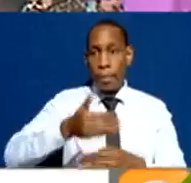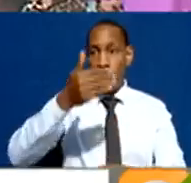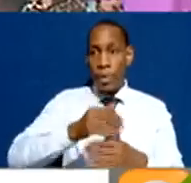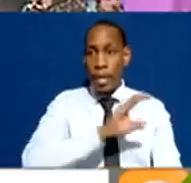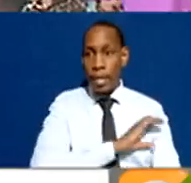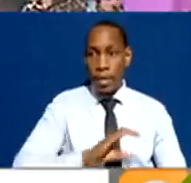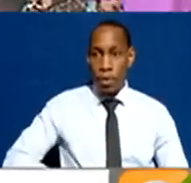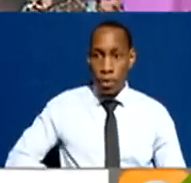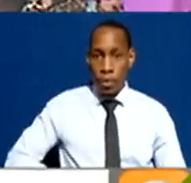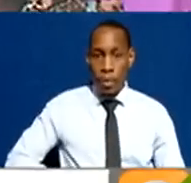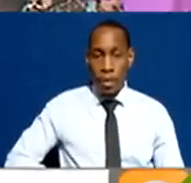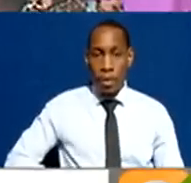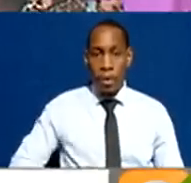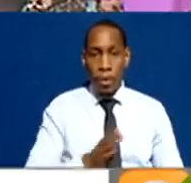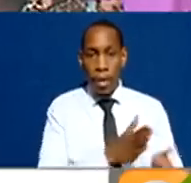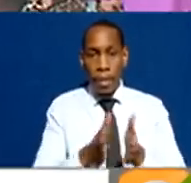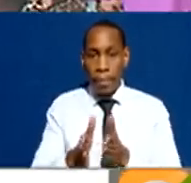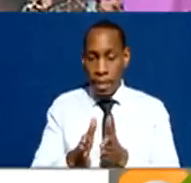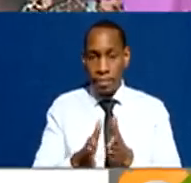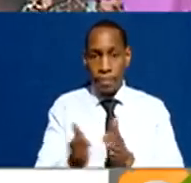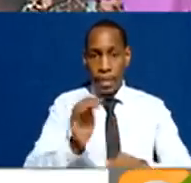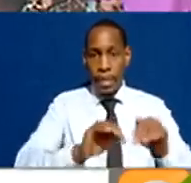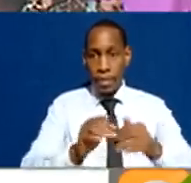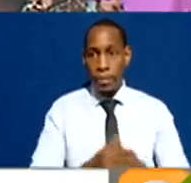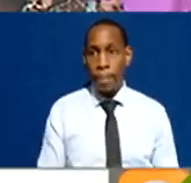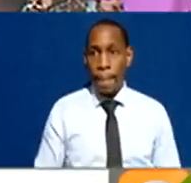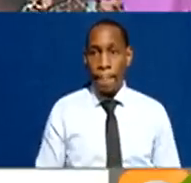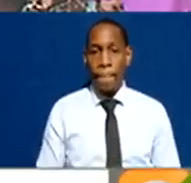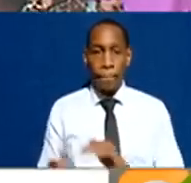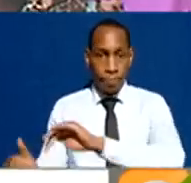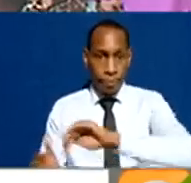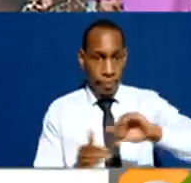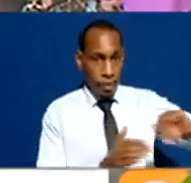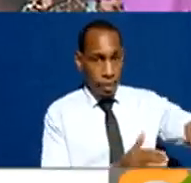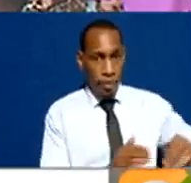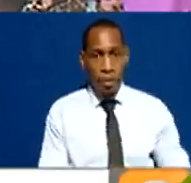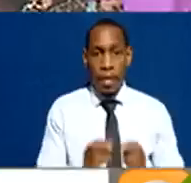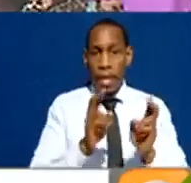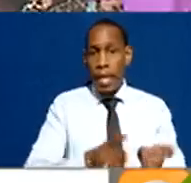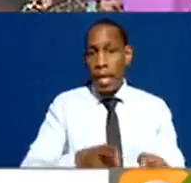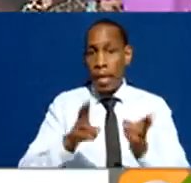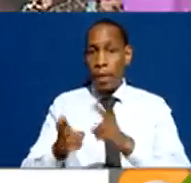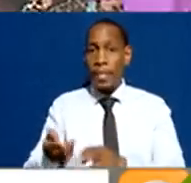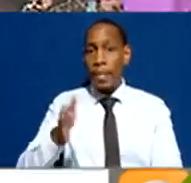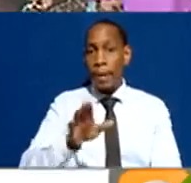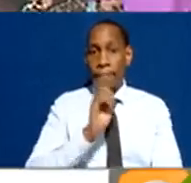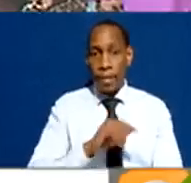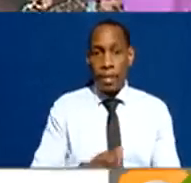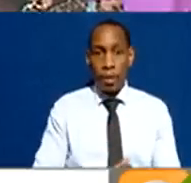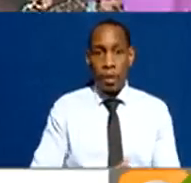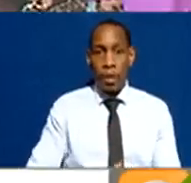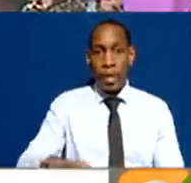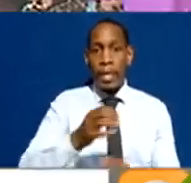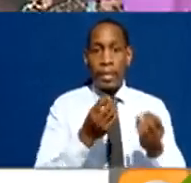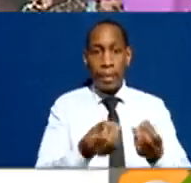Boundaries Commission organization of the elections. Meanwhile, normalcy has returned in most parts